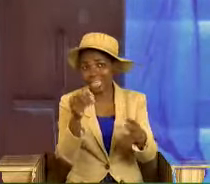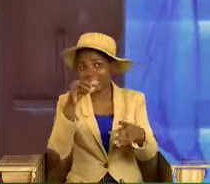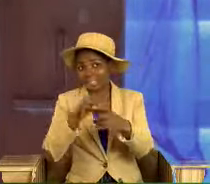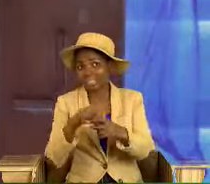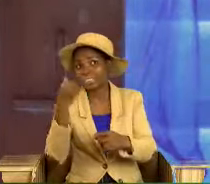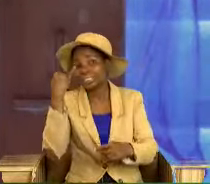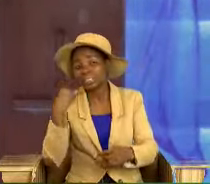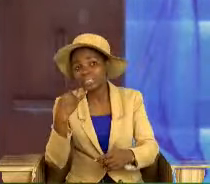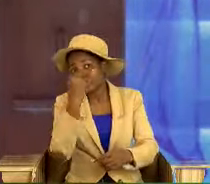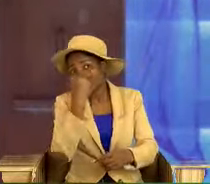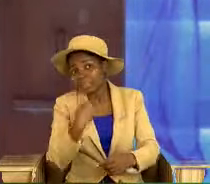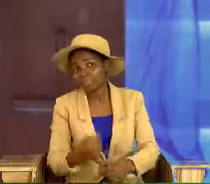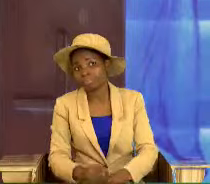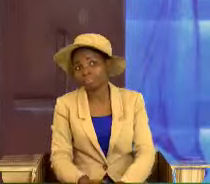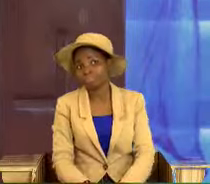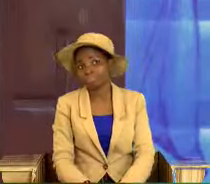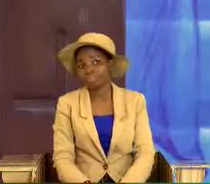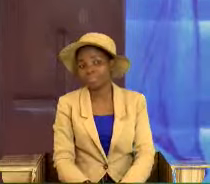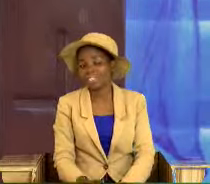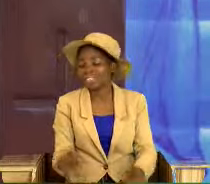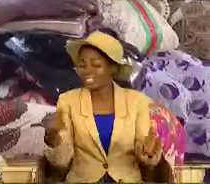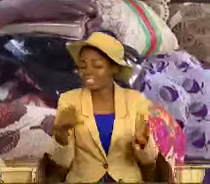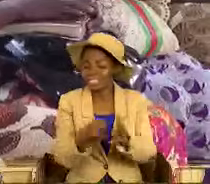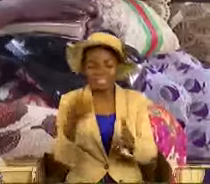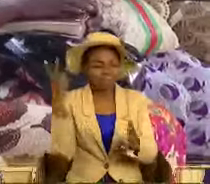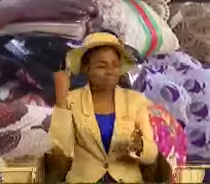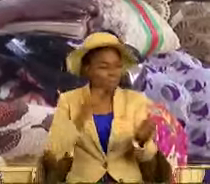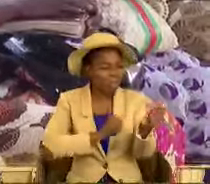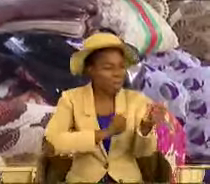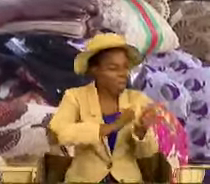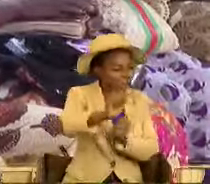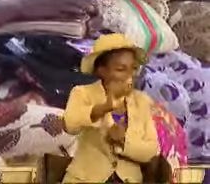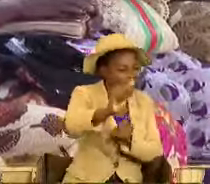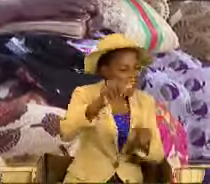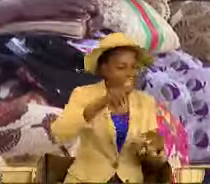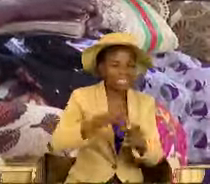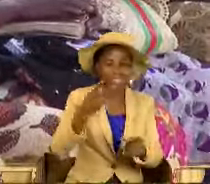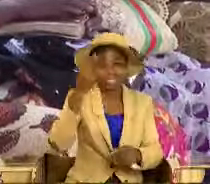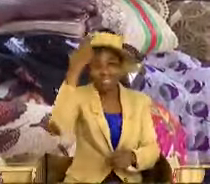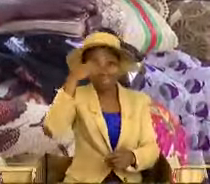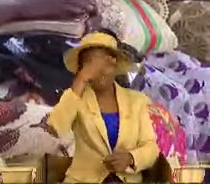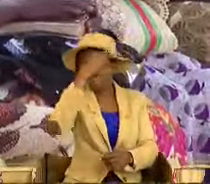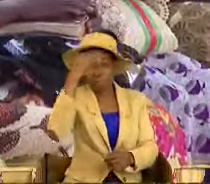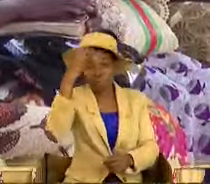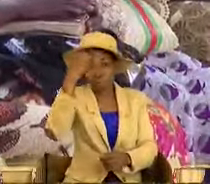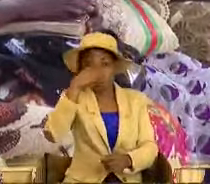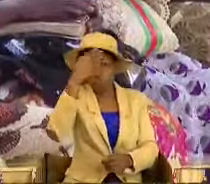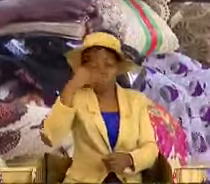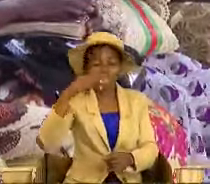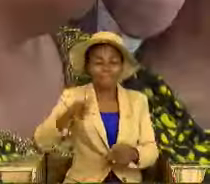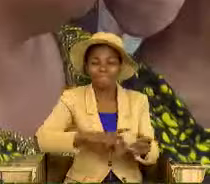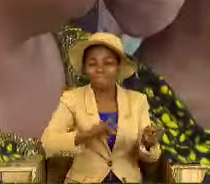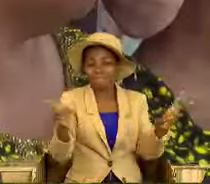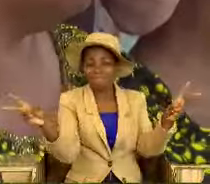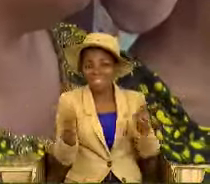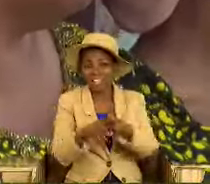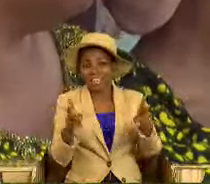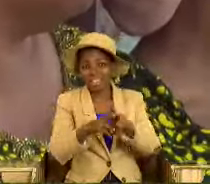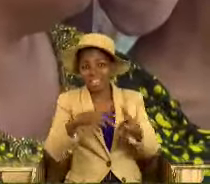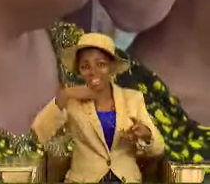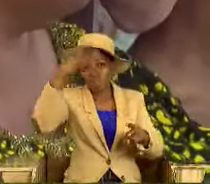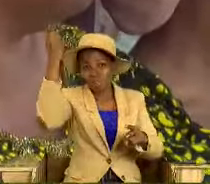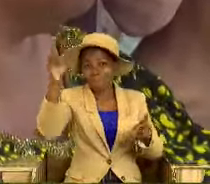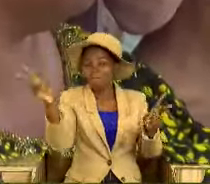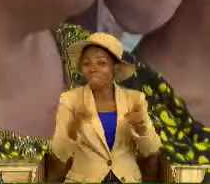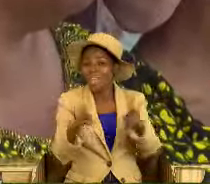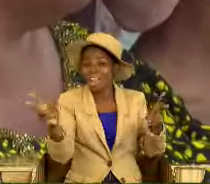Israel was far in the north long long long distance from Jerusalem